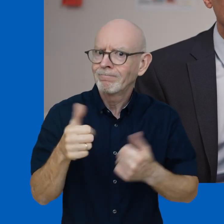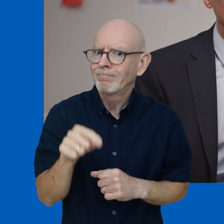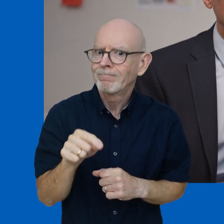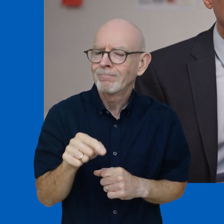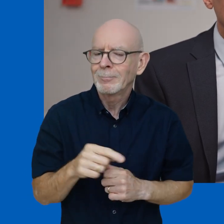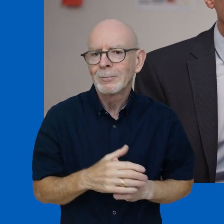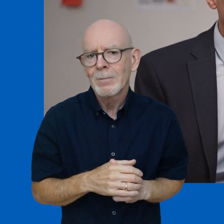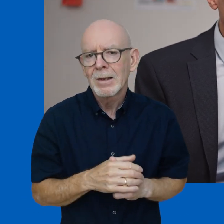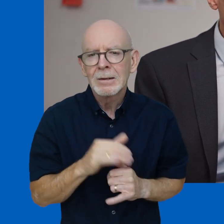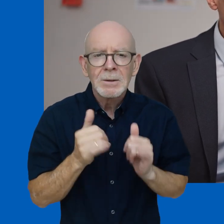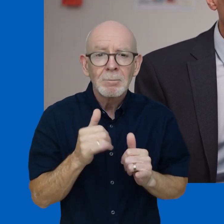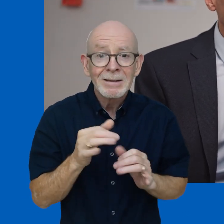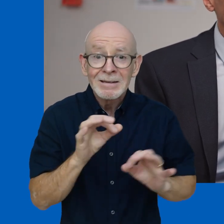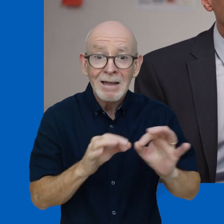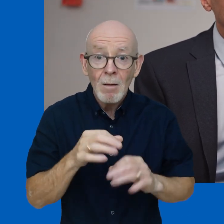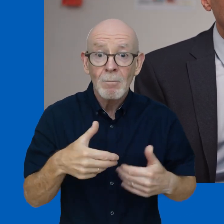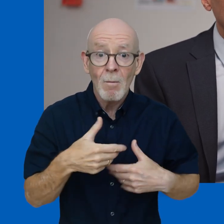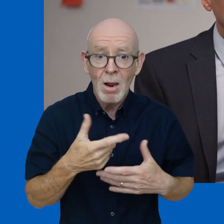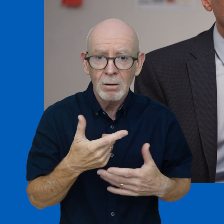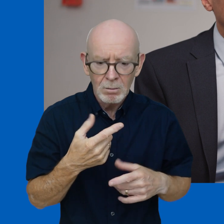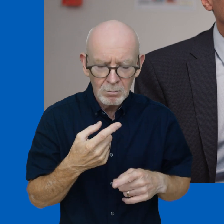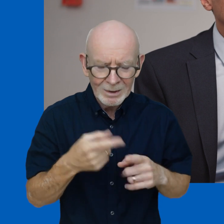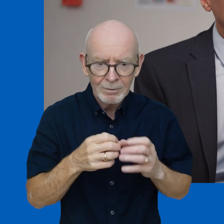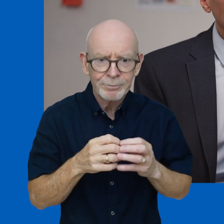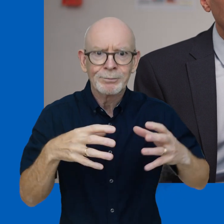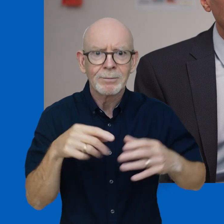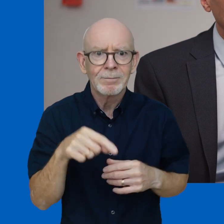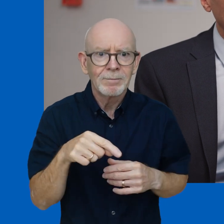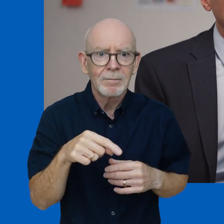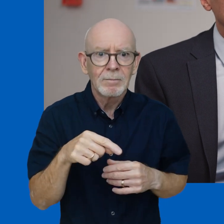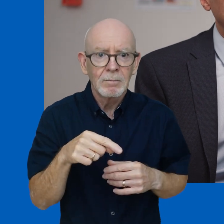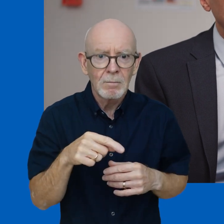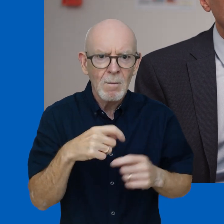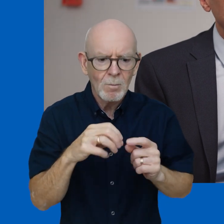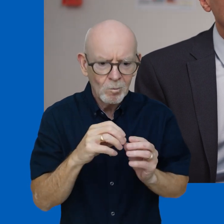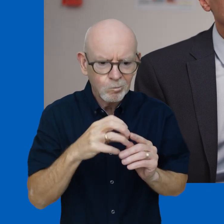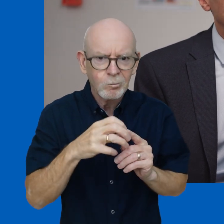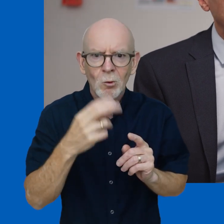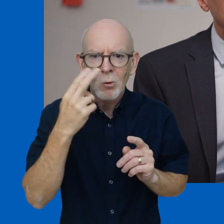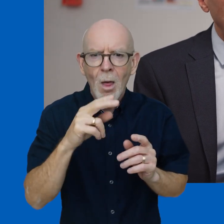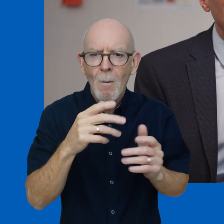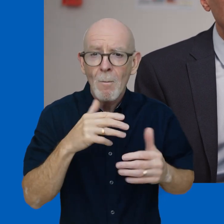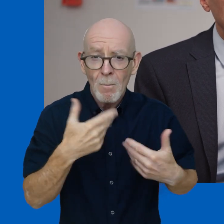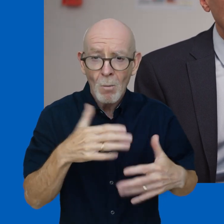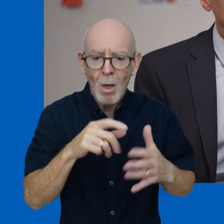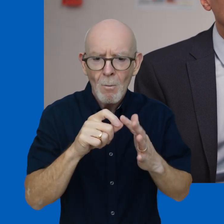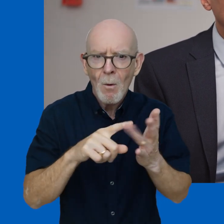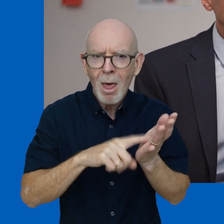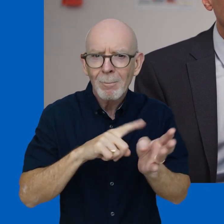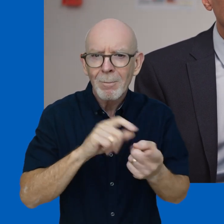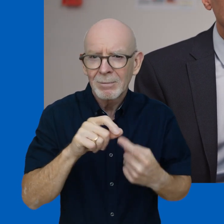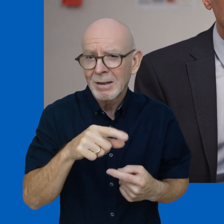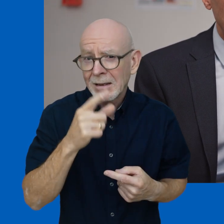effective. Sometimes, cells in the bowel grow too quickly and form a clump known as a bowel polyp, which